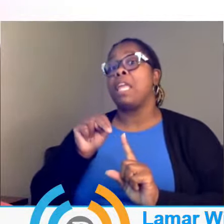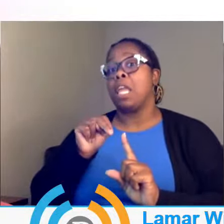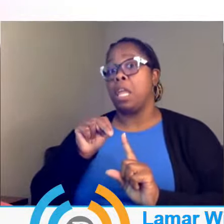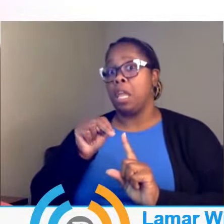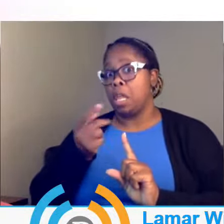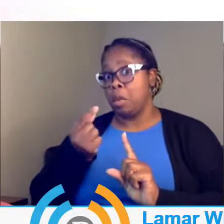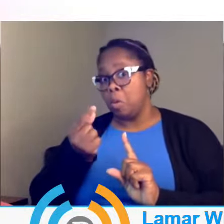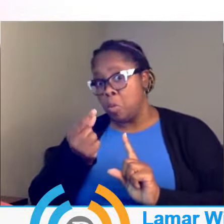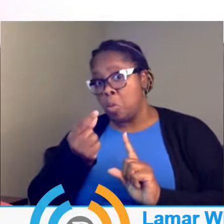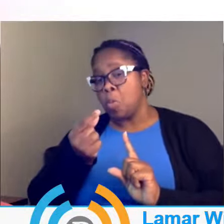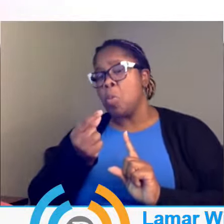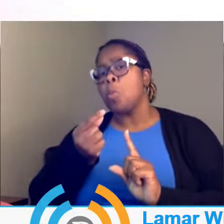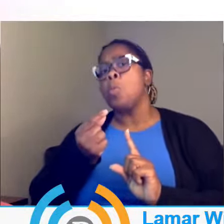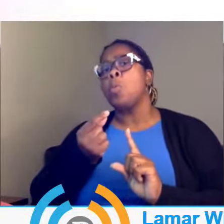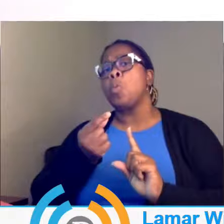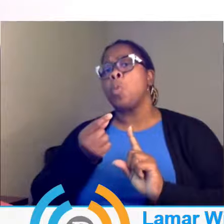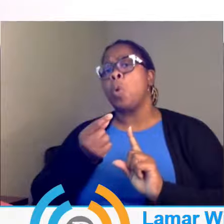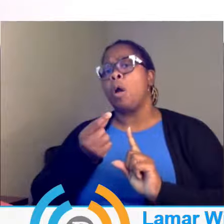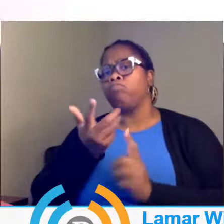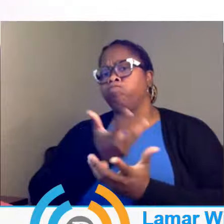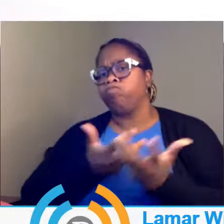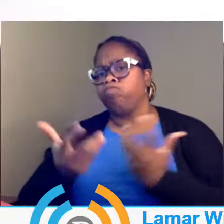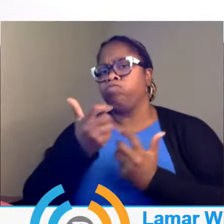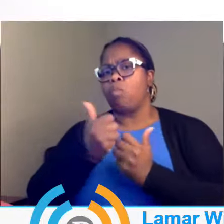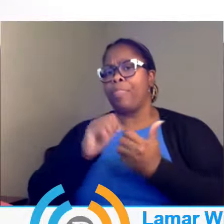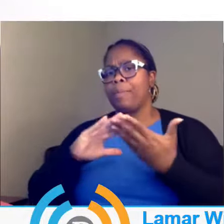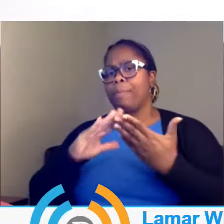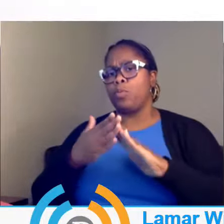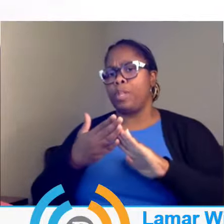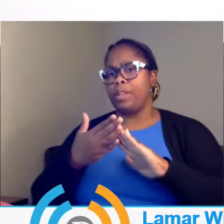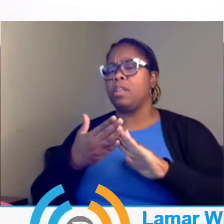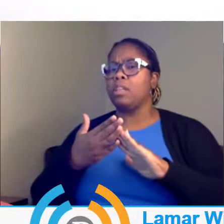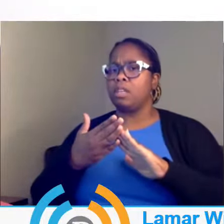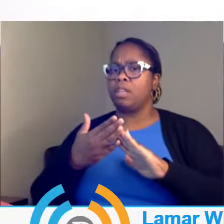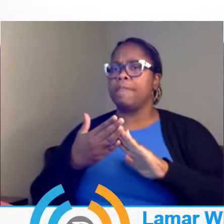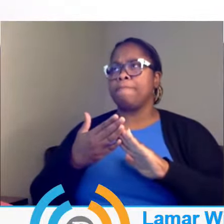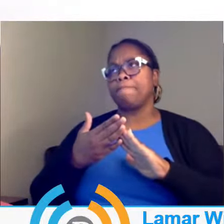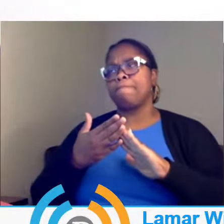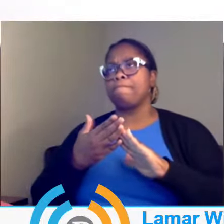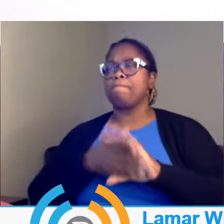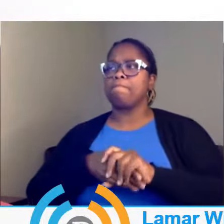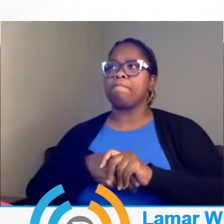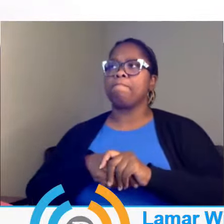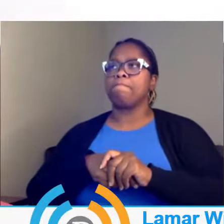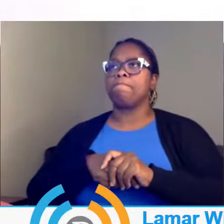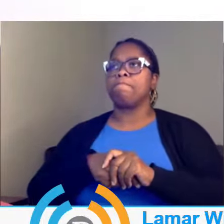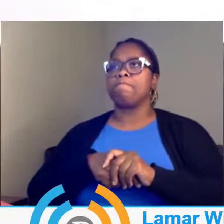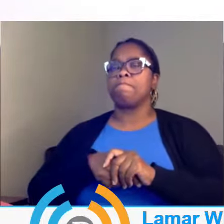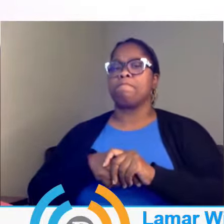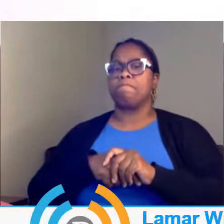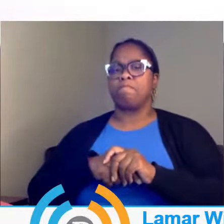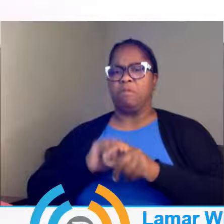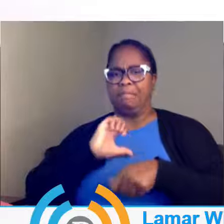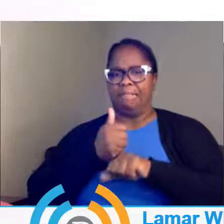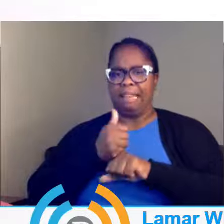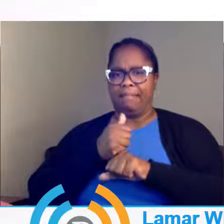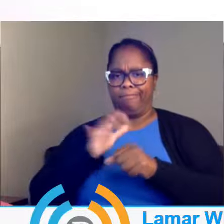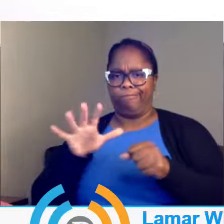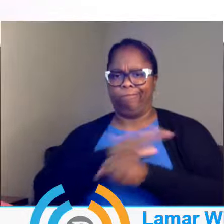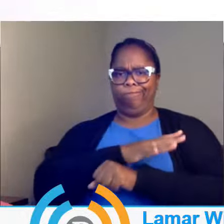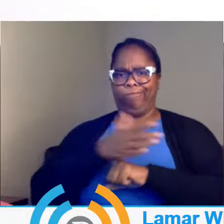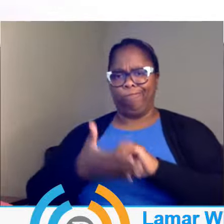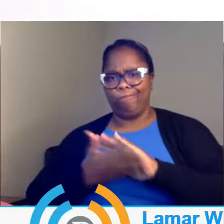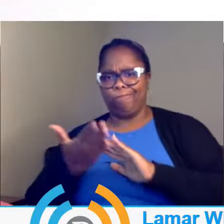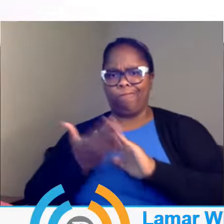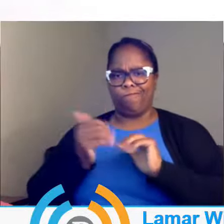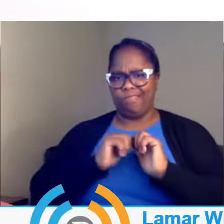community uh, to to operationalize what that means in policy and